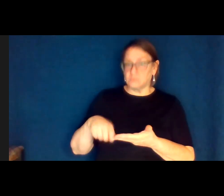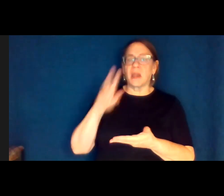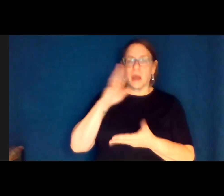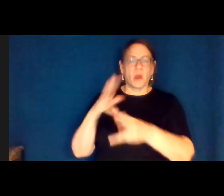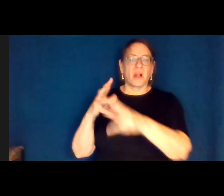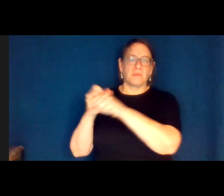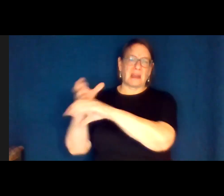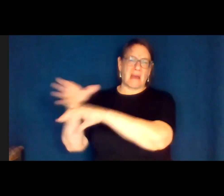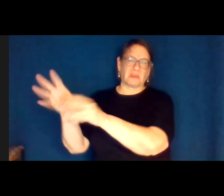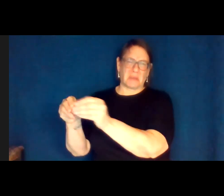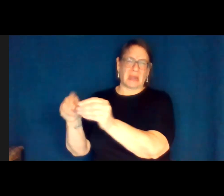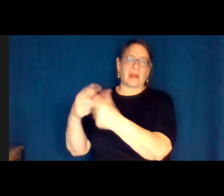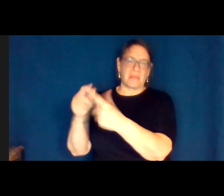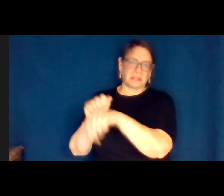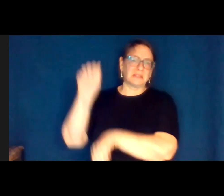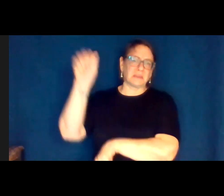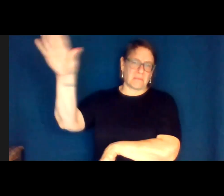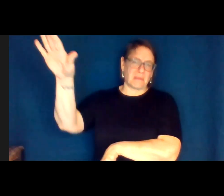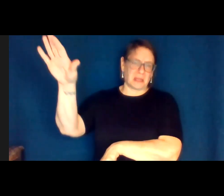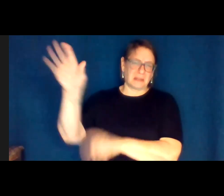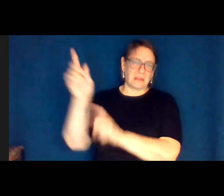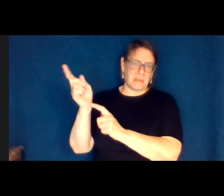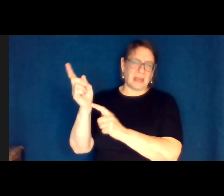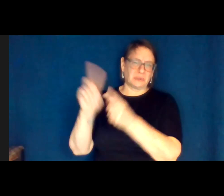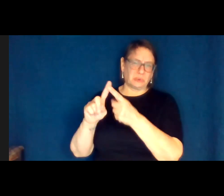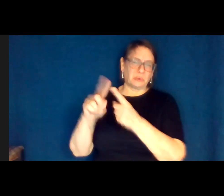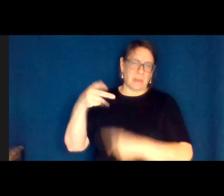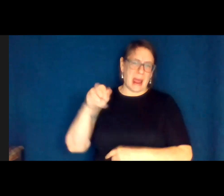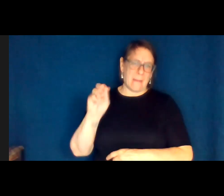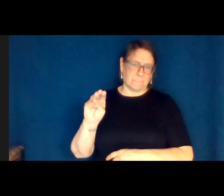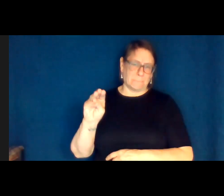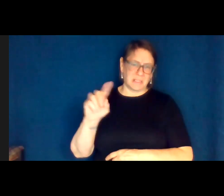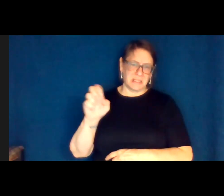after the meeting and then submit the meeting minute to Pam Joner.